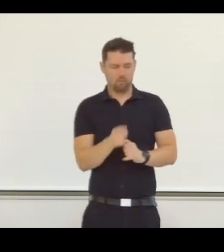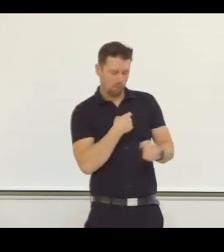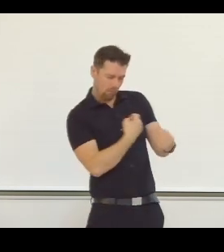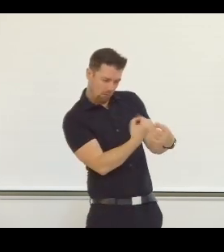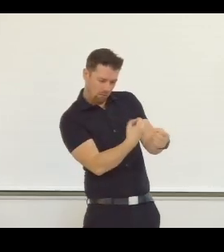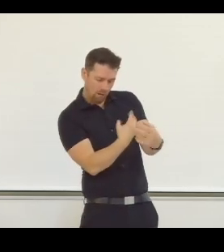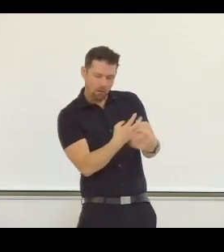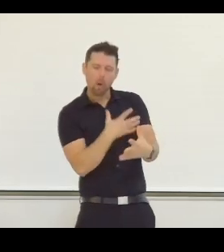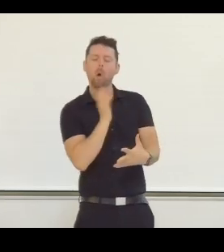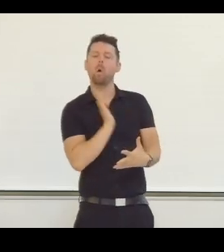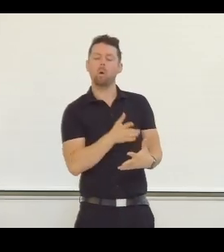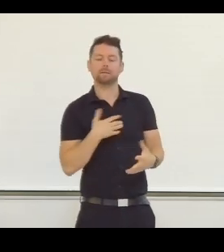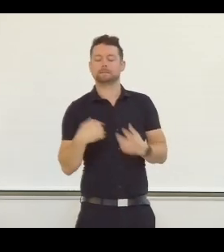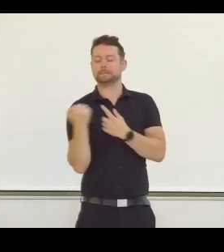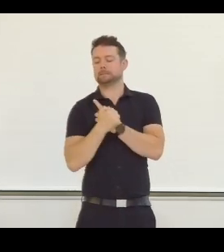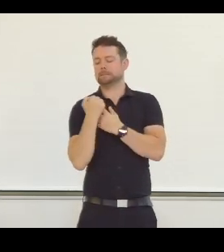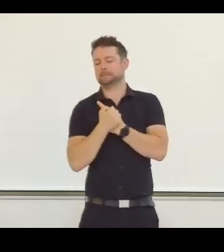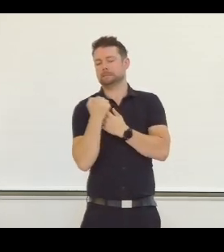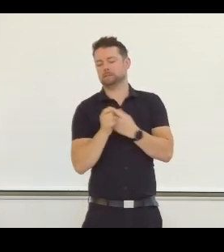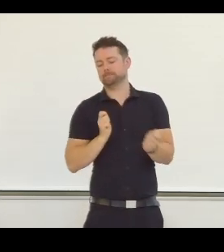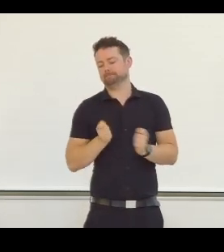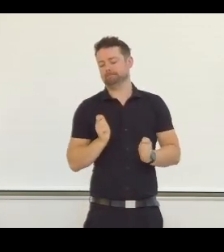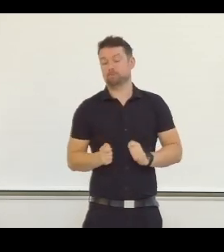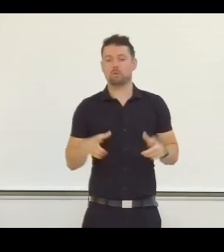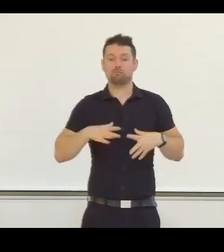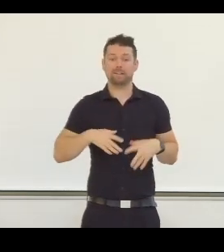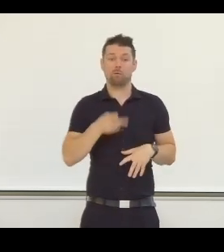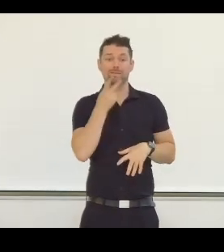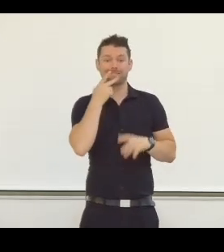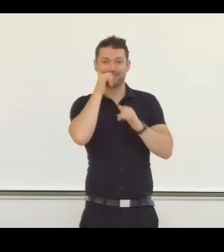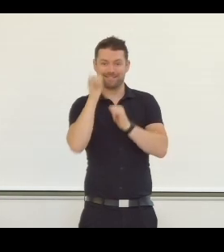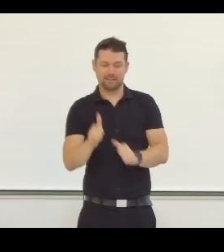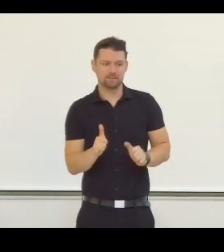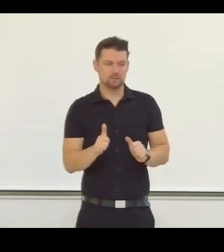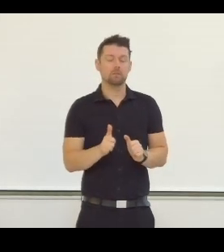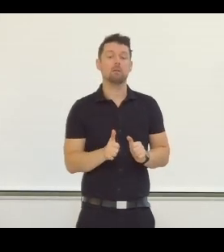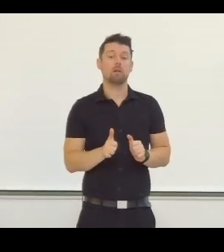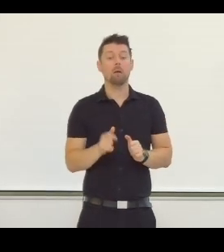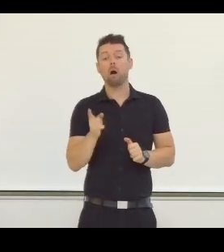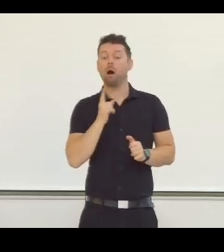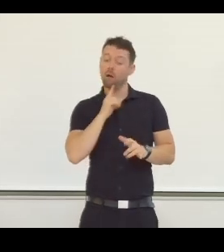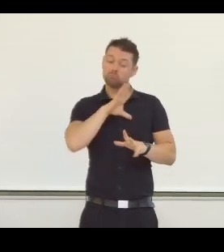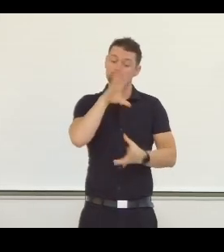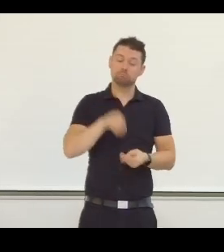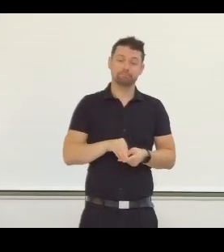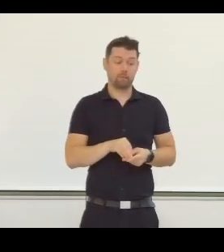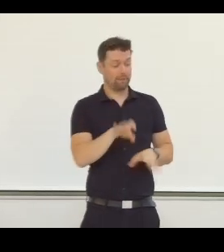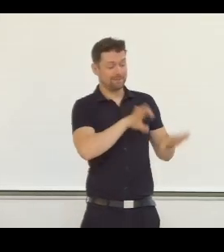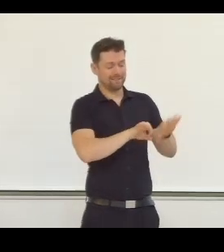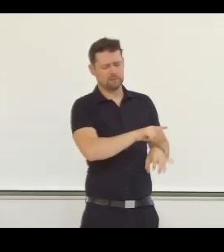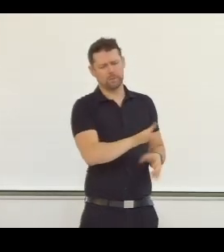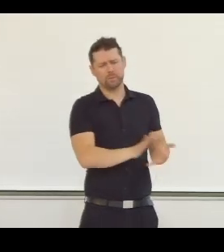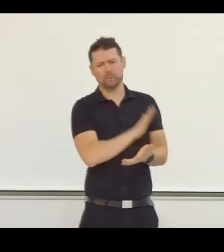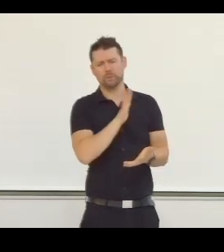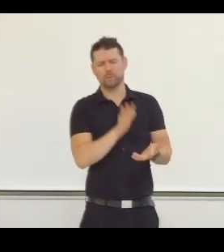that we implemented for the second test run. But the overall result was that the scientists were very happy with using